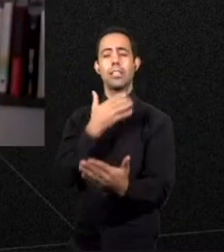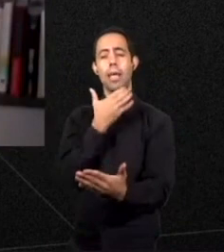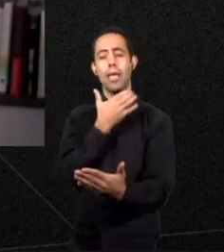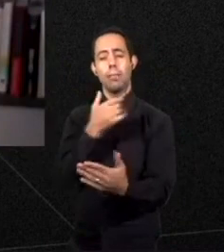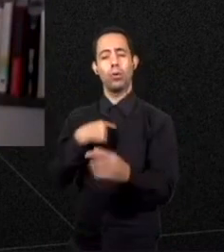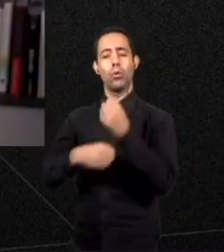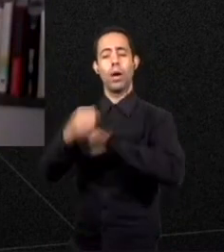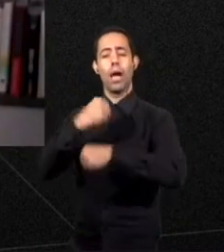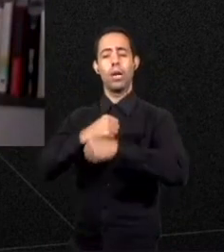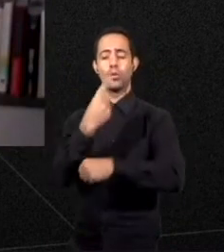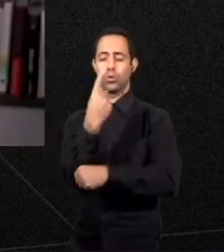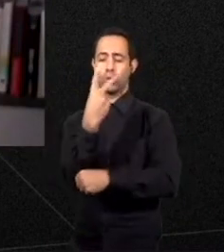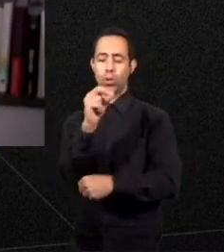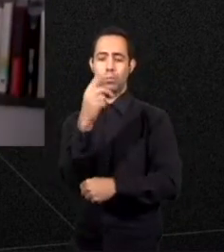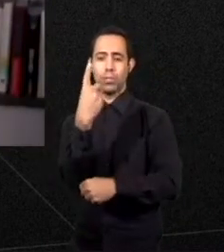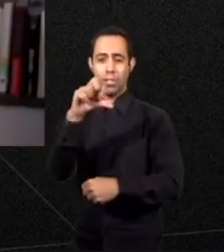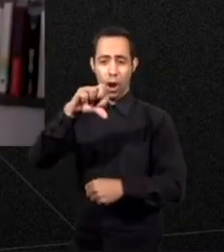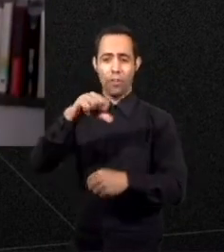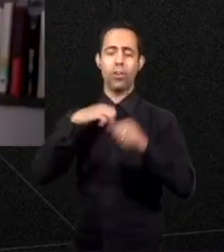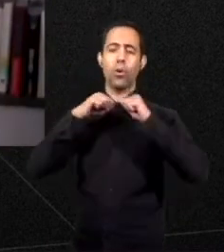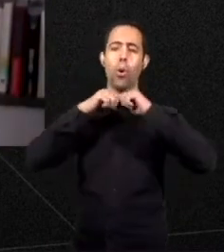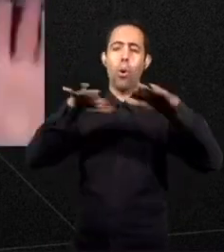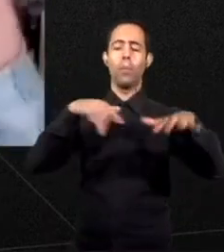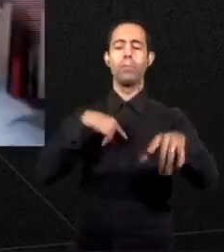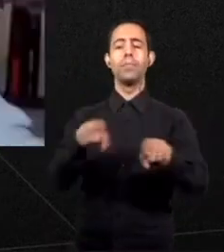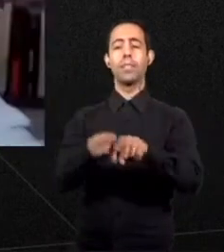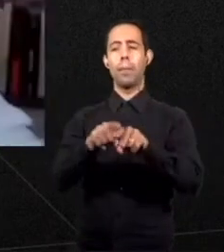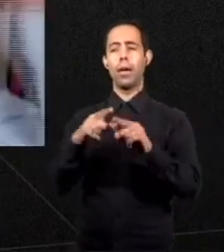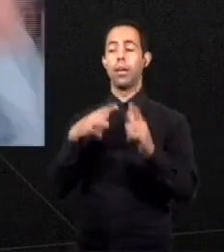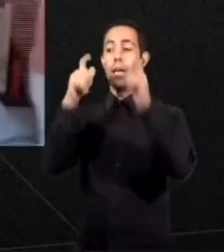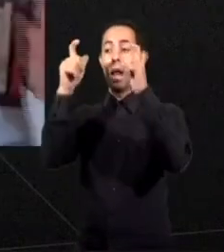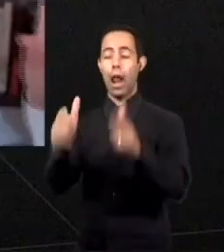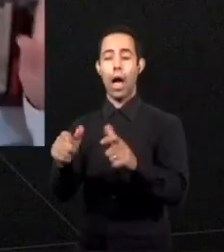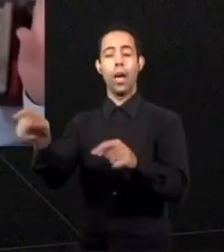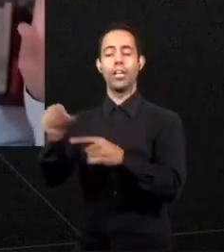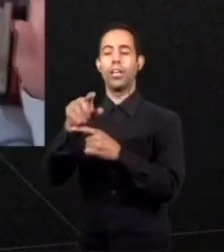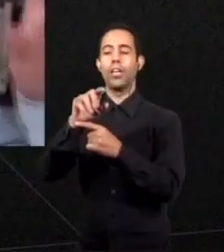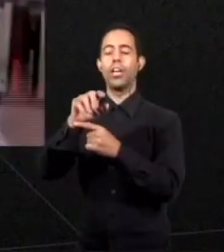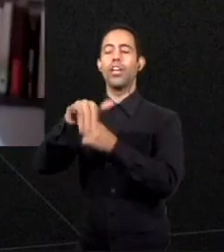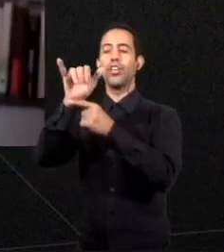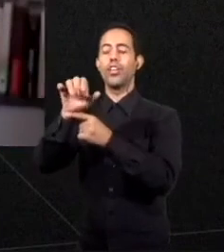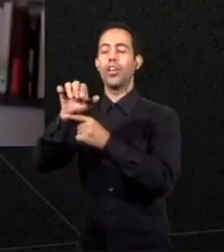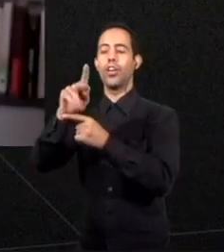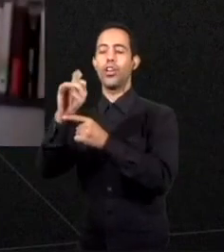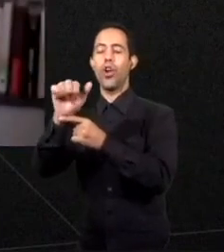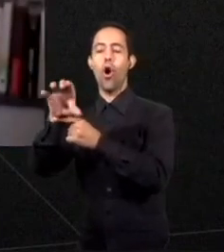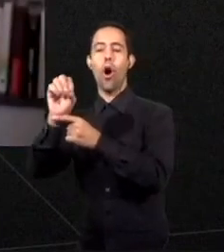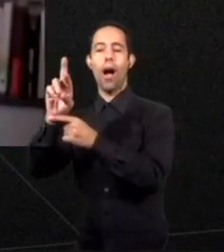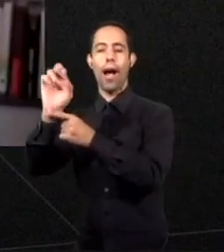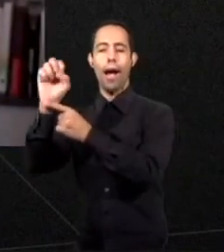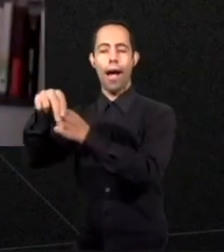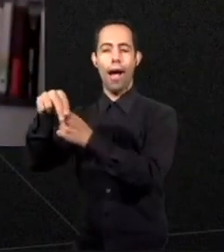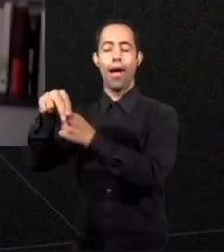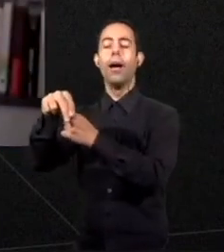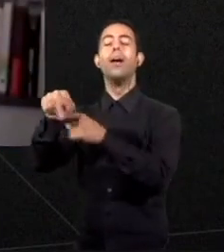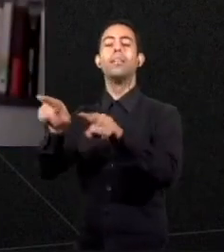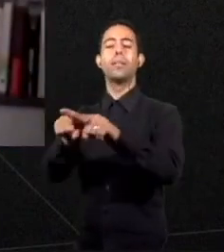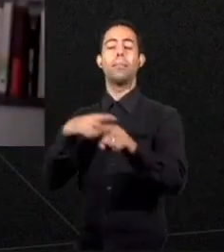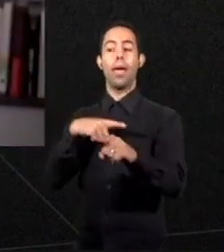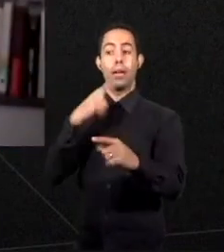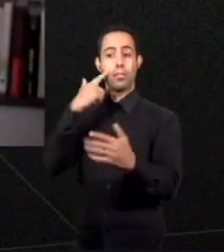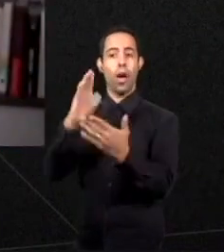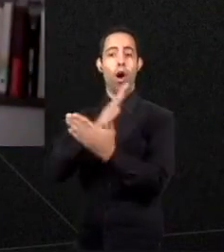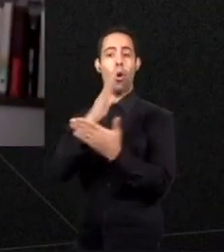Wuhan, it took only 2 weeks, that's all, 2 weeks, to identify the virus